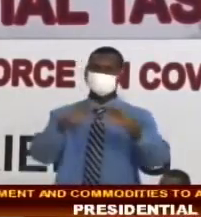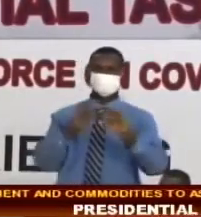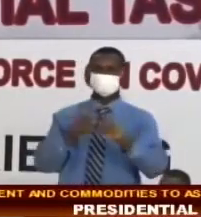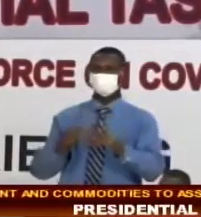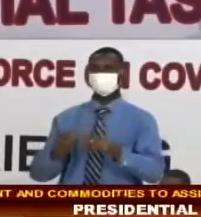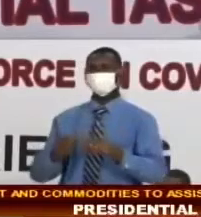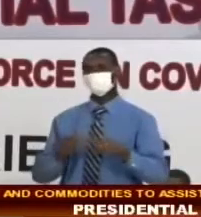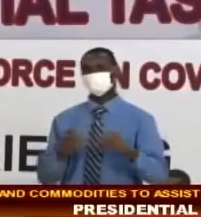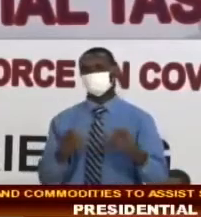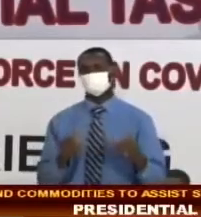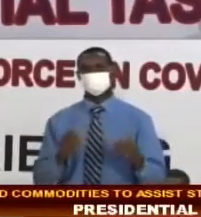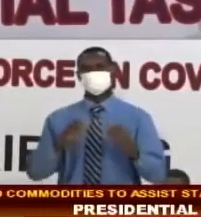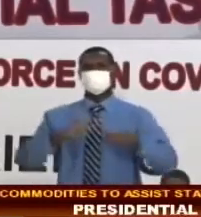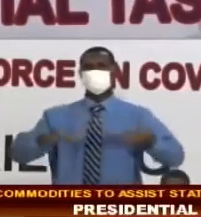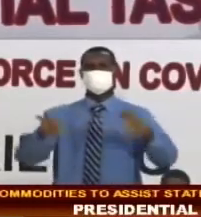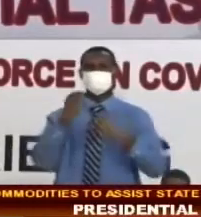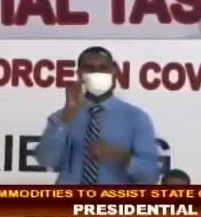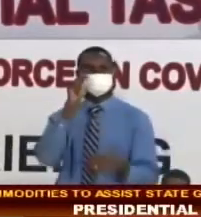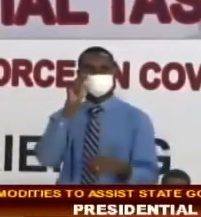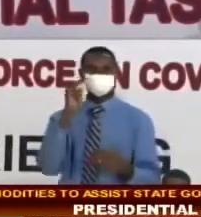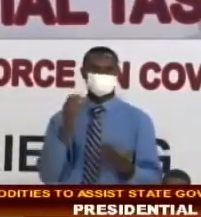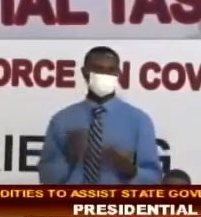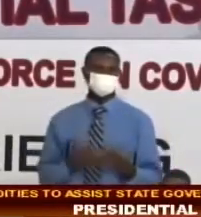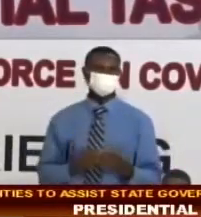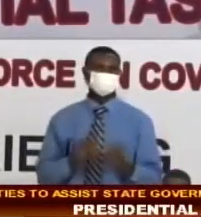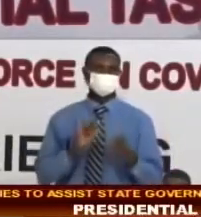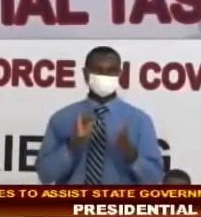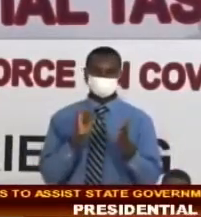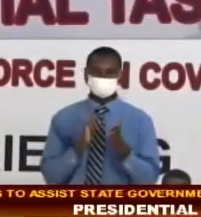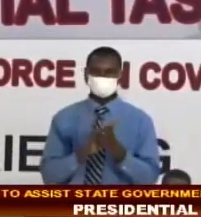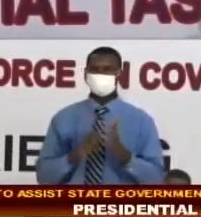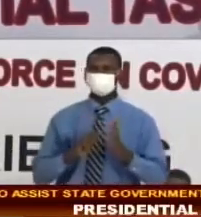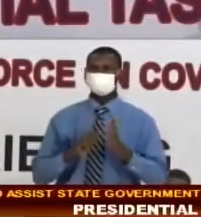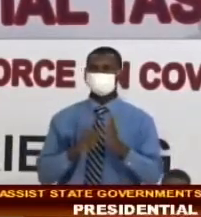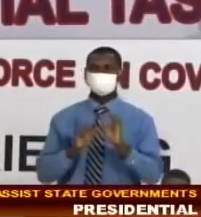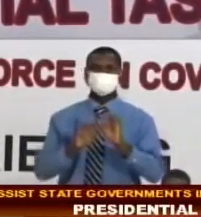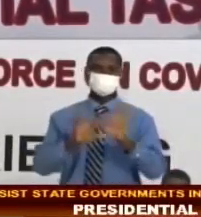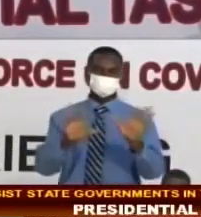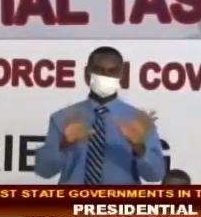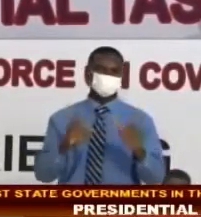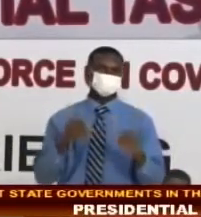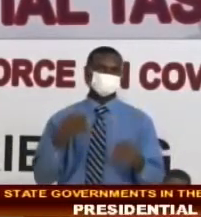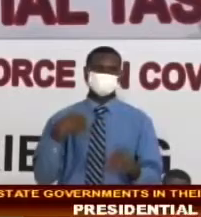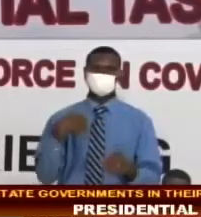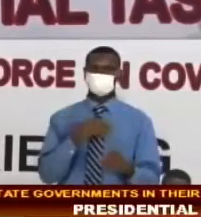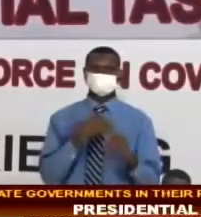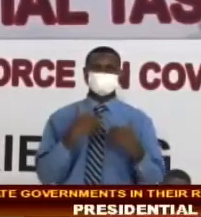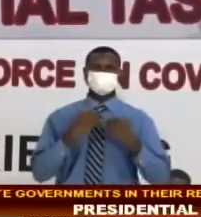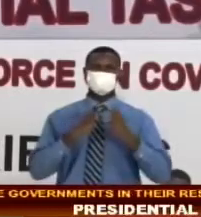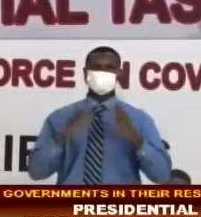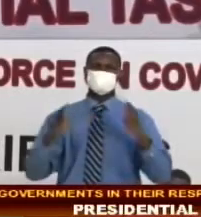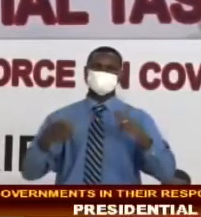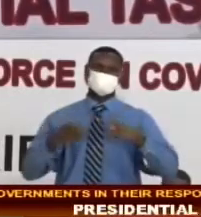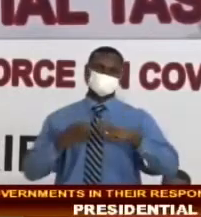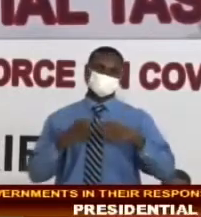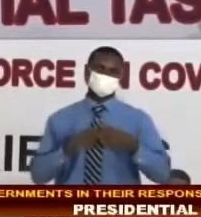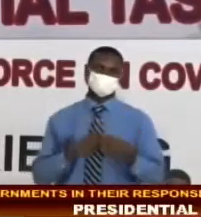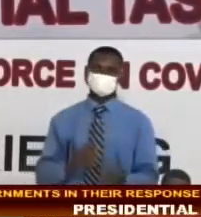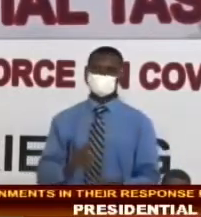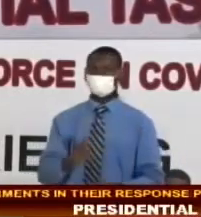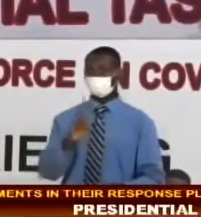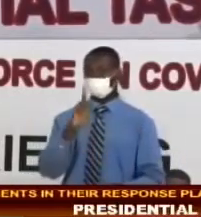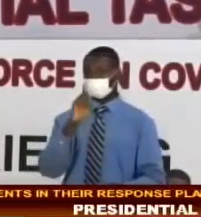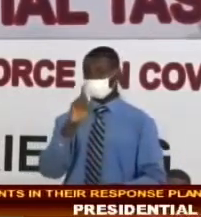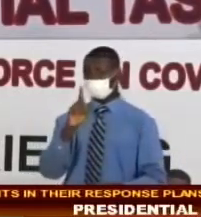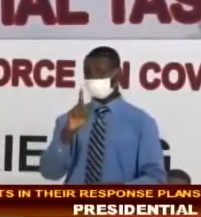these major senses of insecurity. But there's one that has reared its head, even before